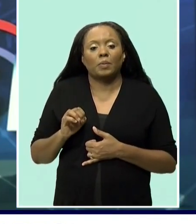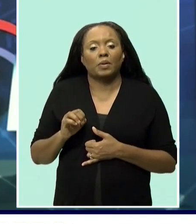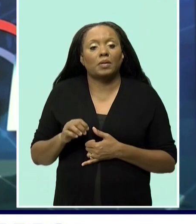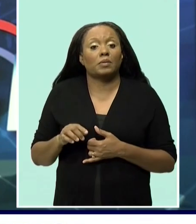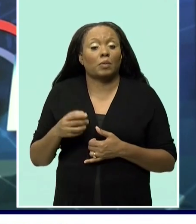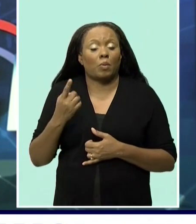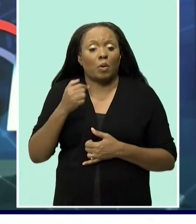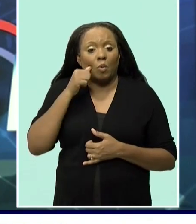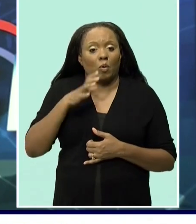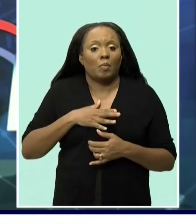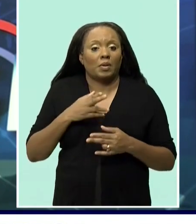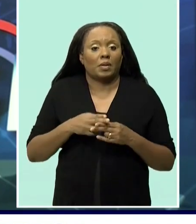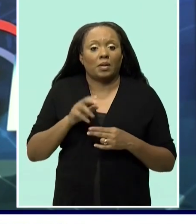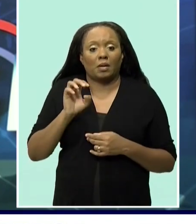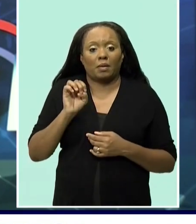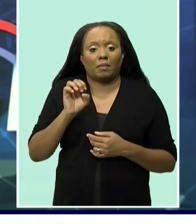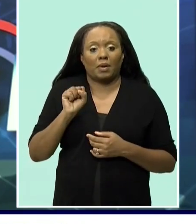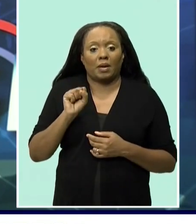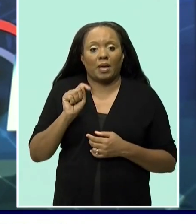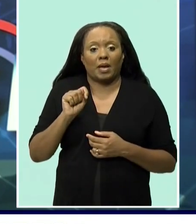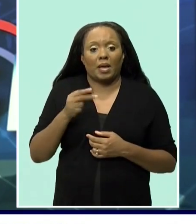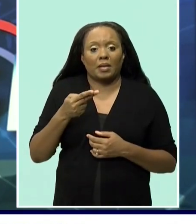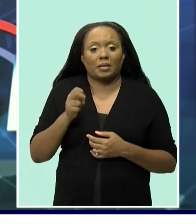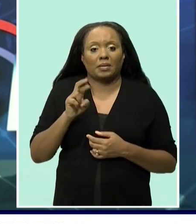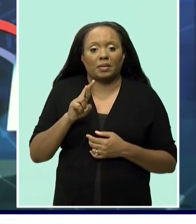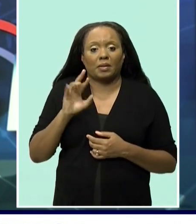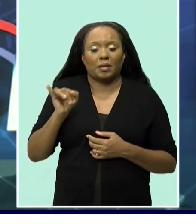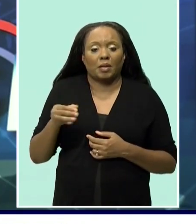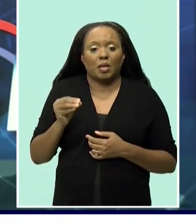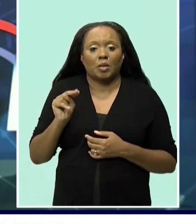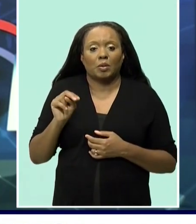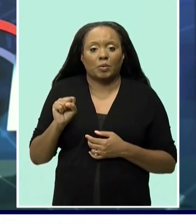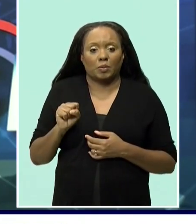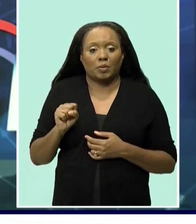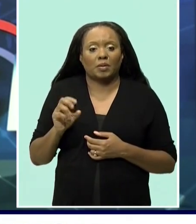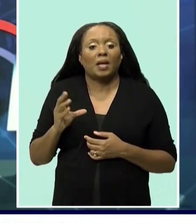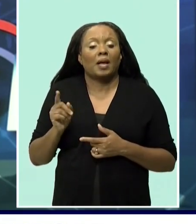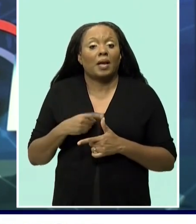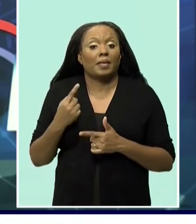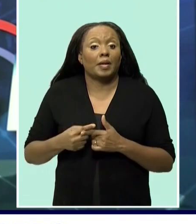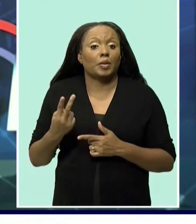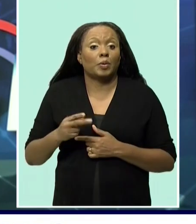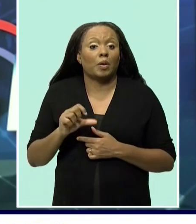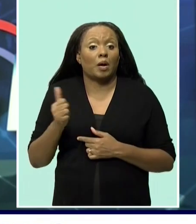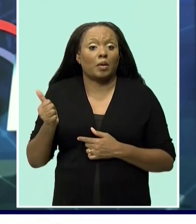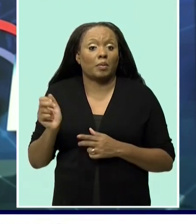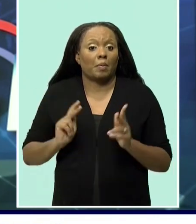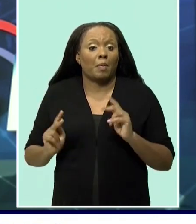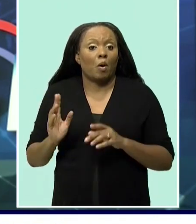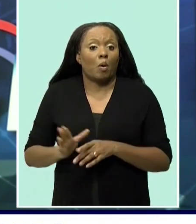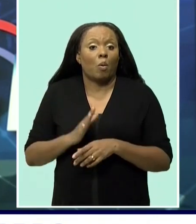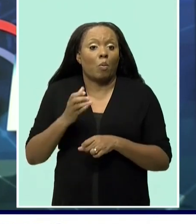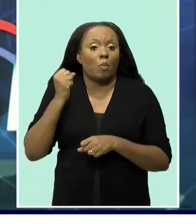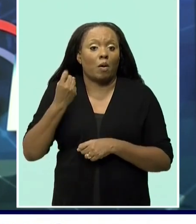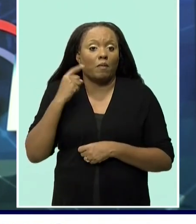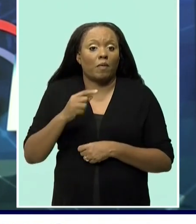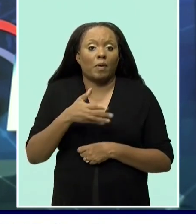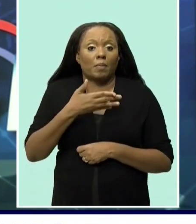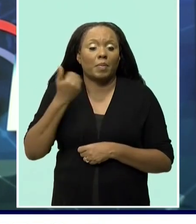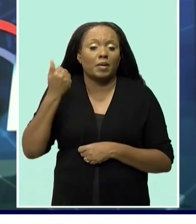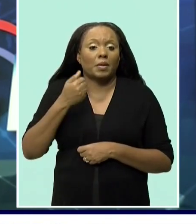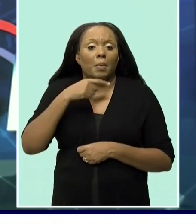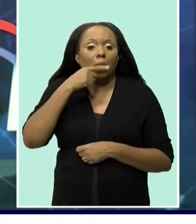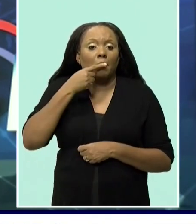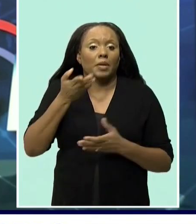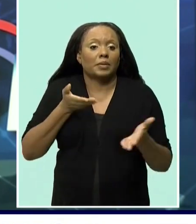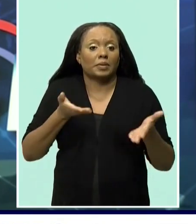while Paula Harper Grant and Michael Alcock won in the best public service spot. Speaking during the brief presentation ceremony, Acting Chief